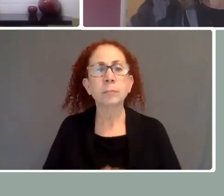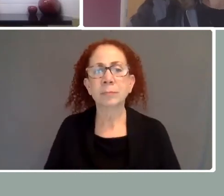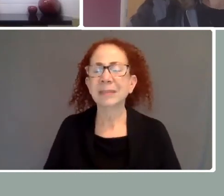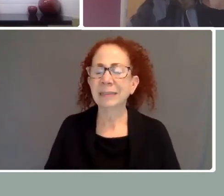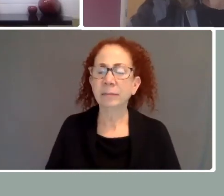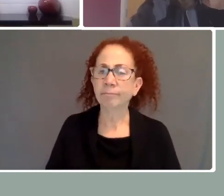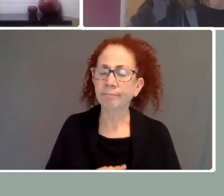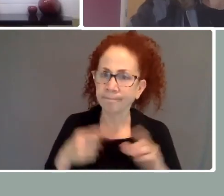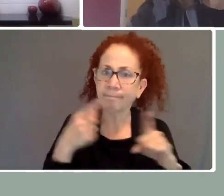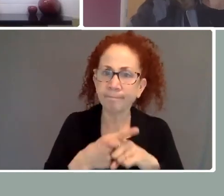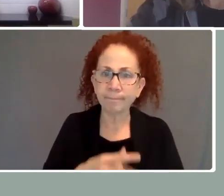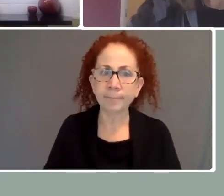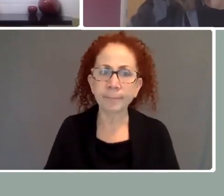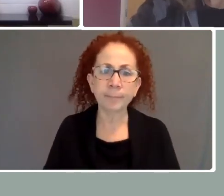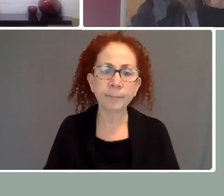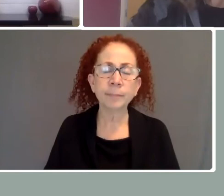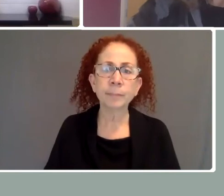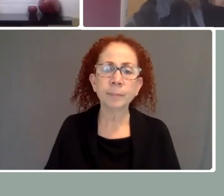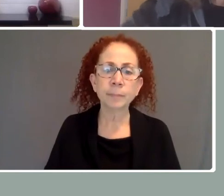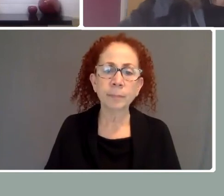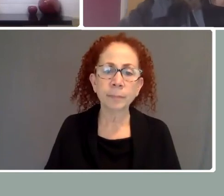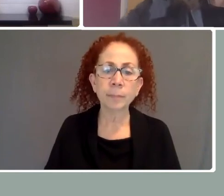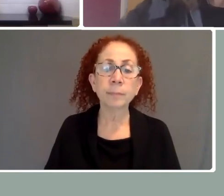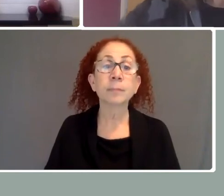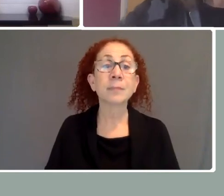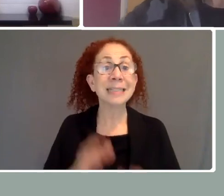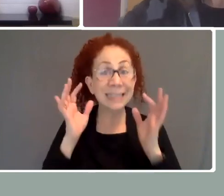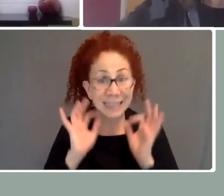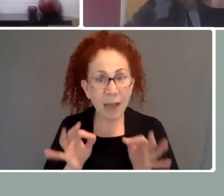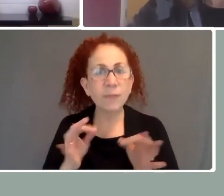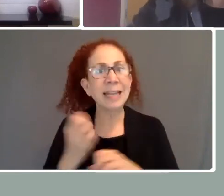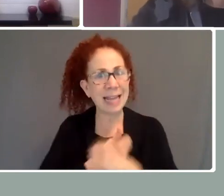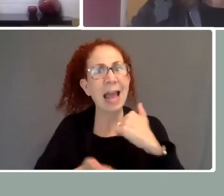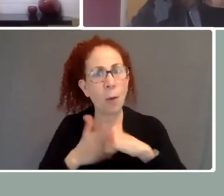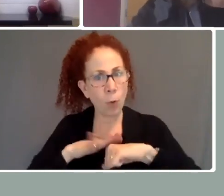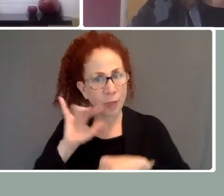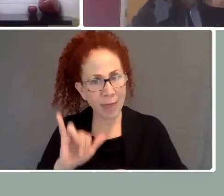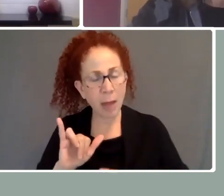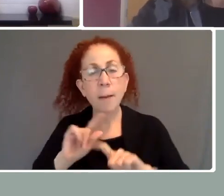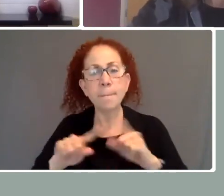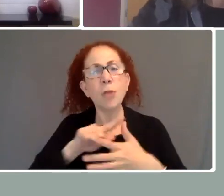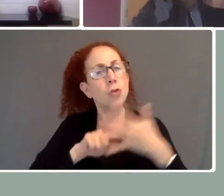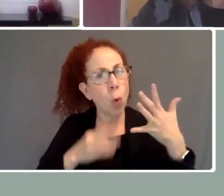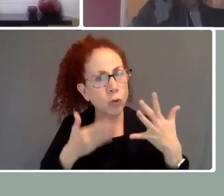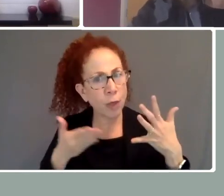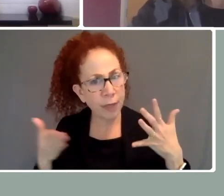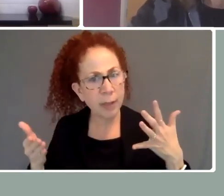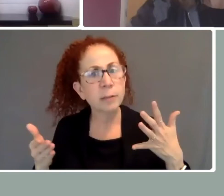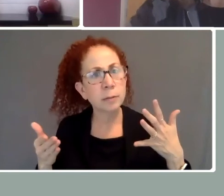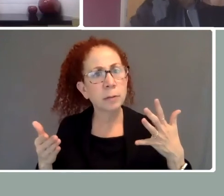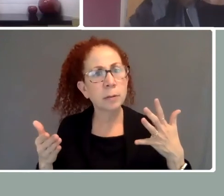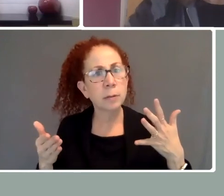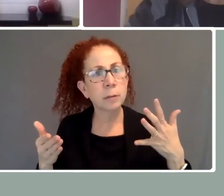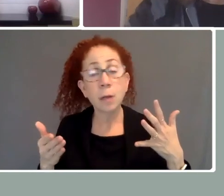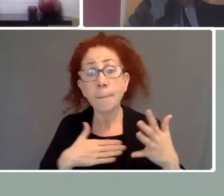be difficult. So, you know, definitely getting help on that is great, but those are things, you know, I'm also